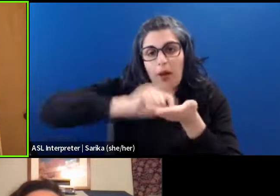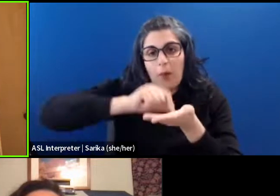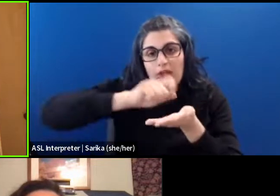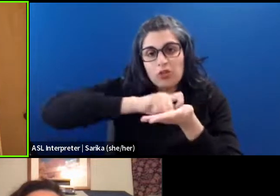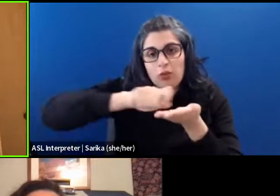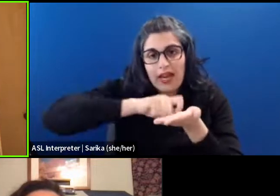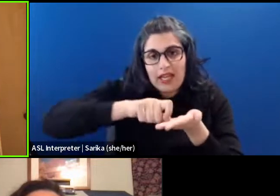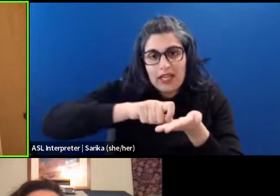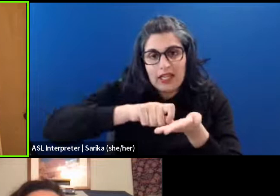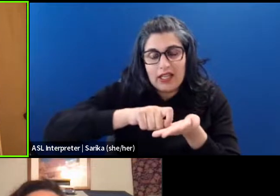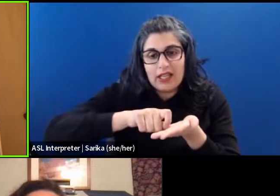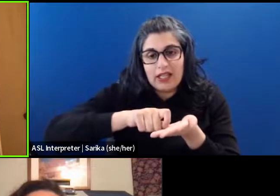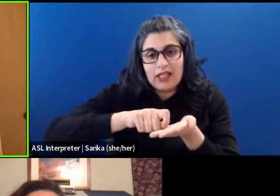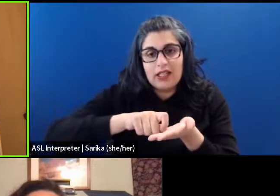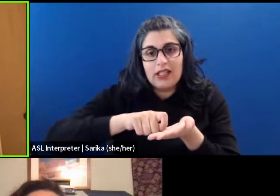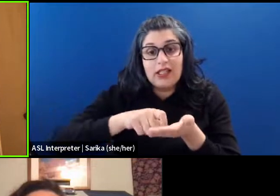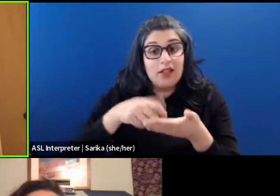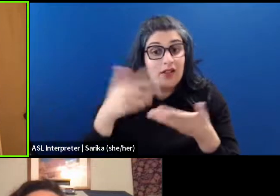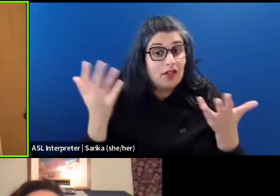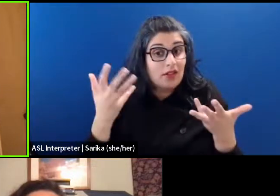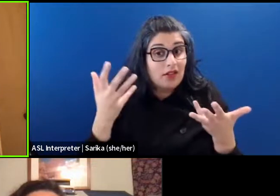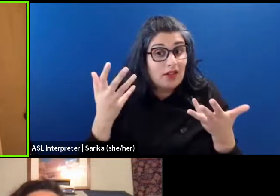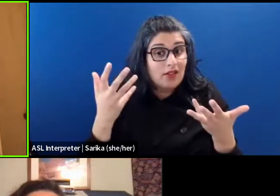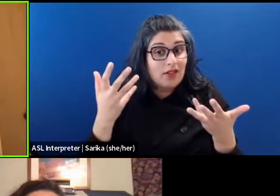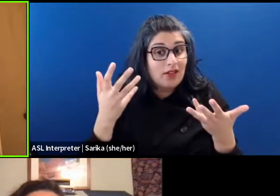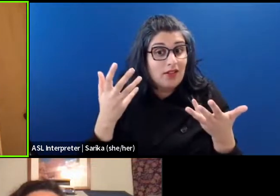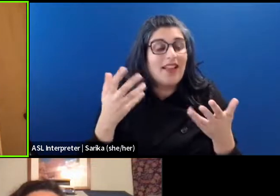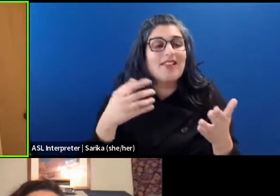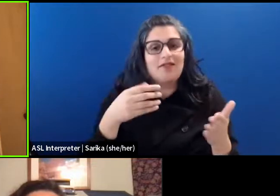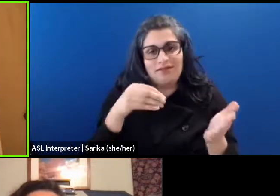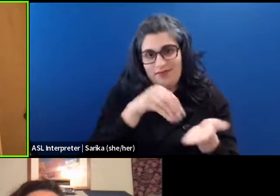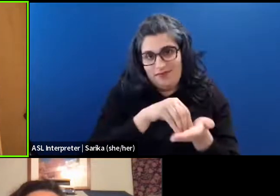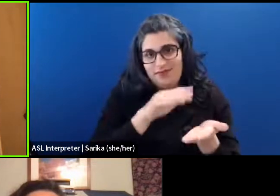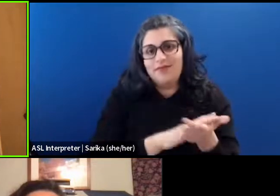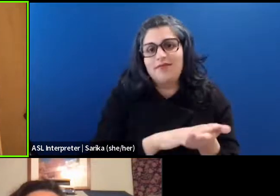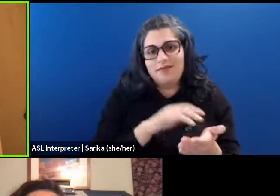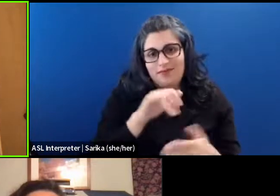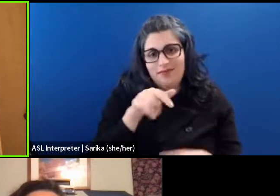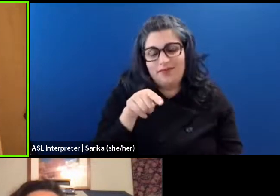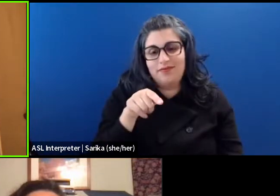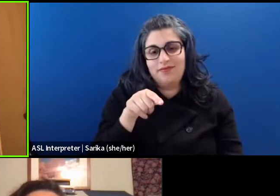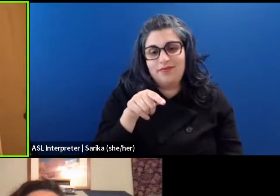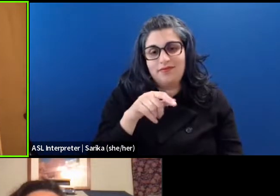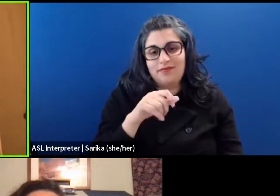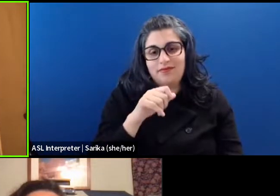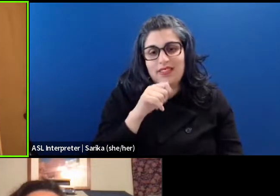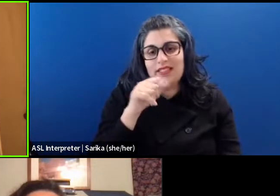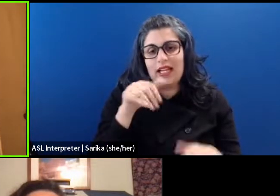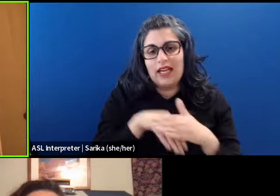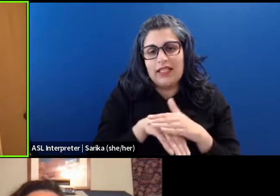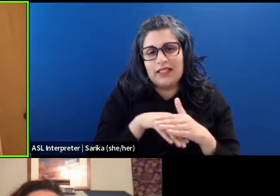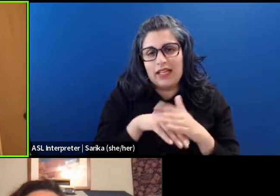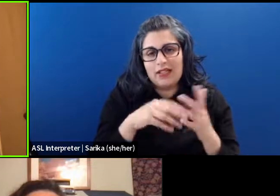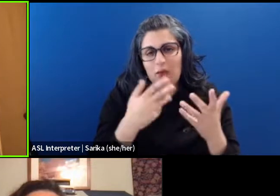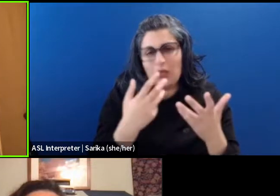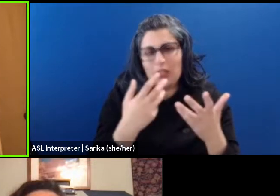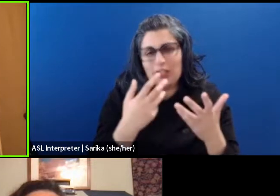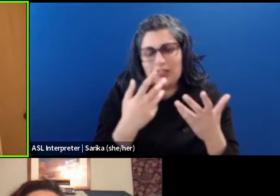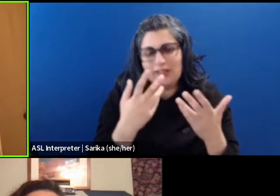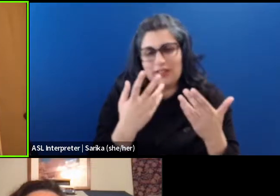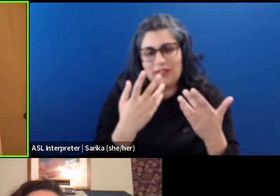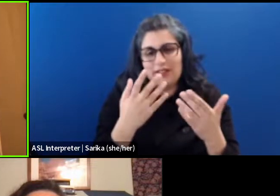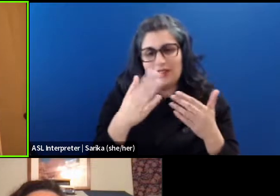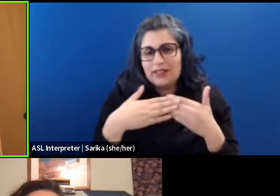writings is, makes that claim. It's not accessible easily